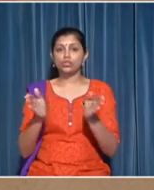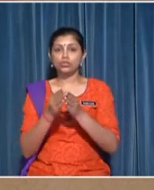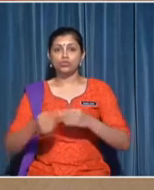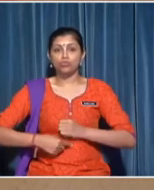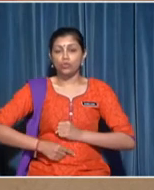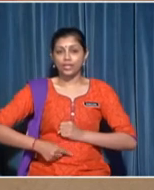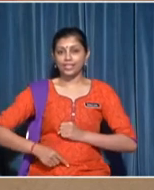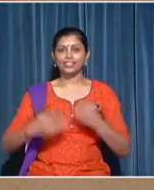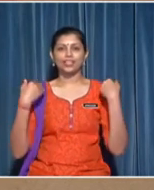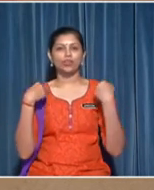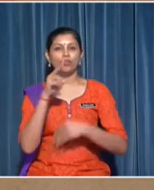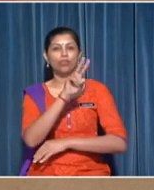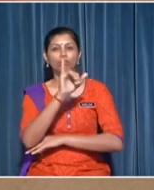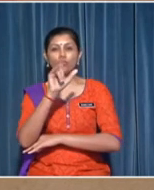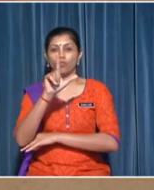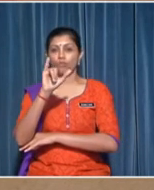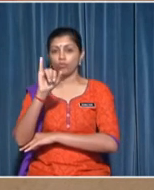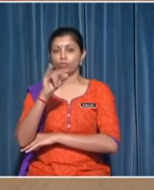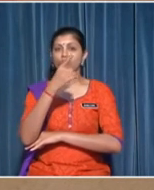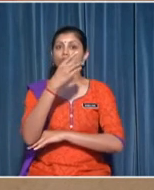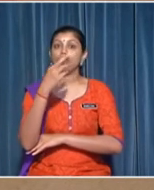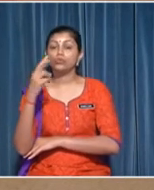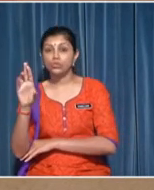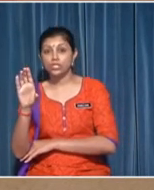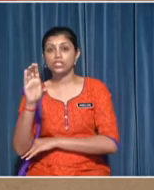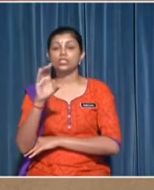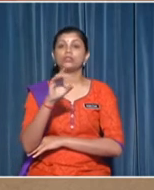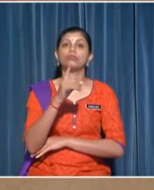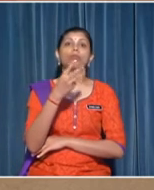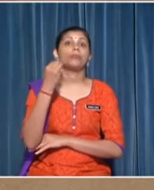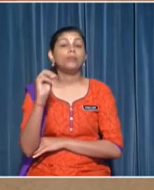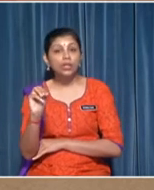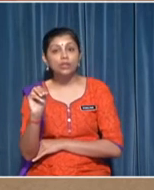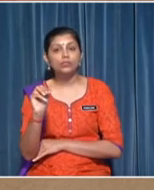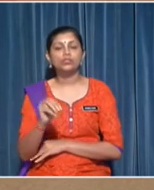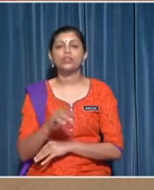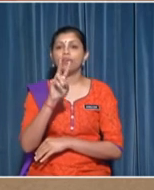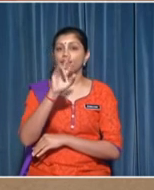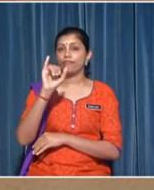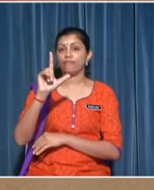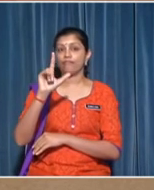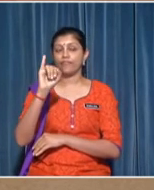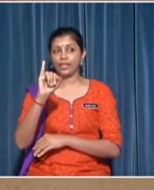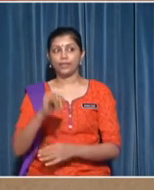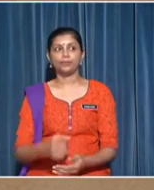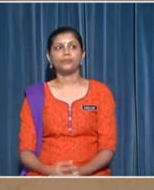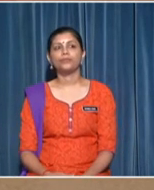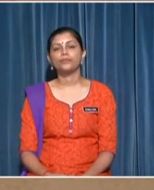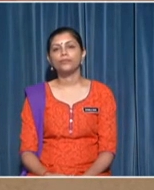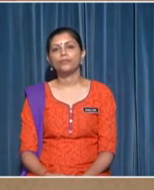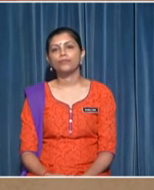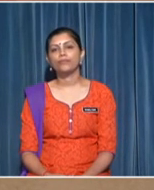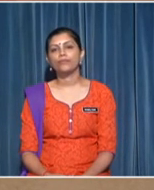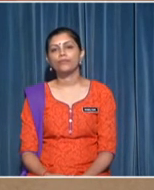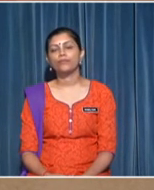intestine lies thousands, if not millions, of small projections called villi. Just like